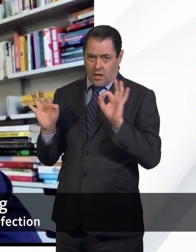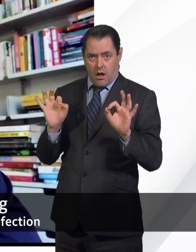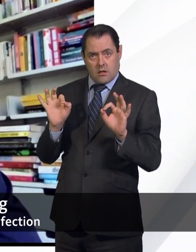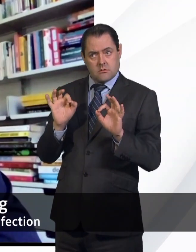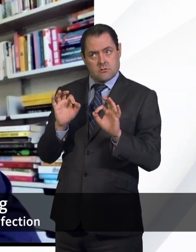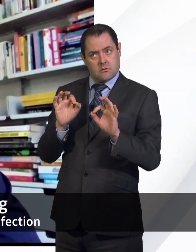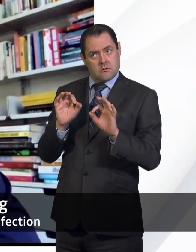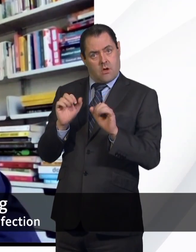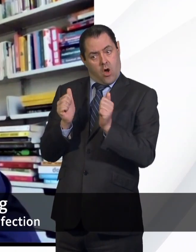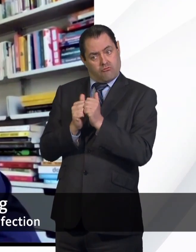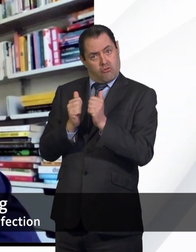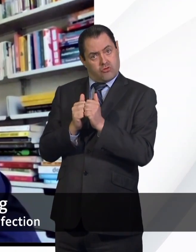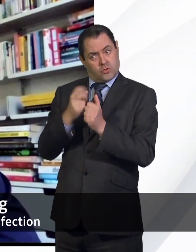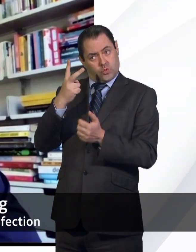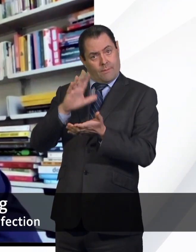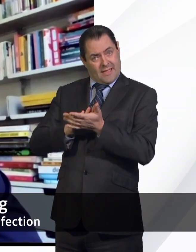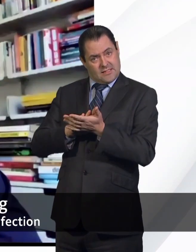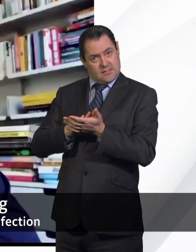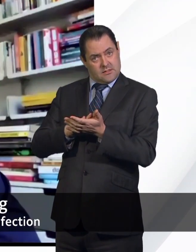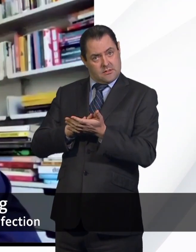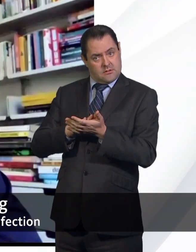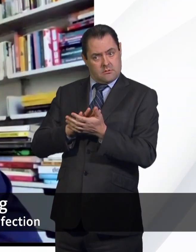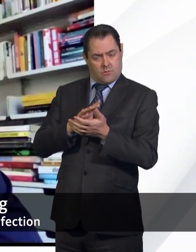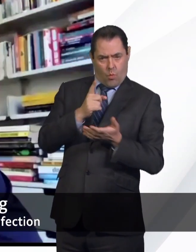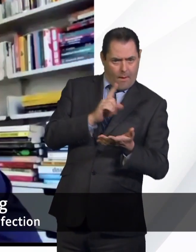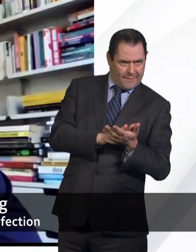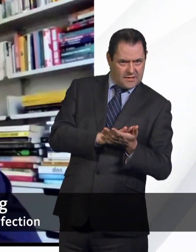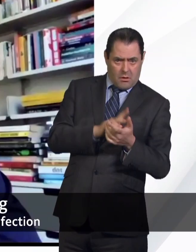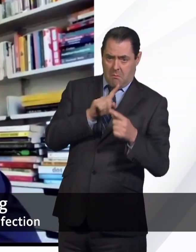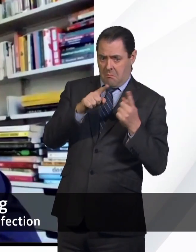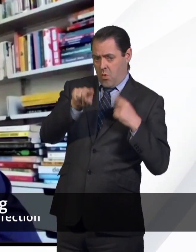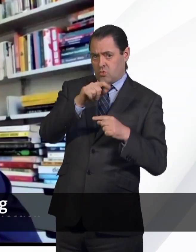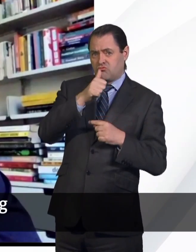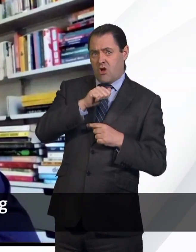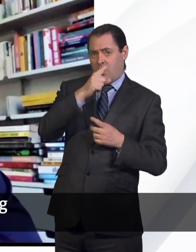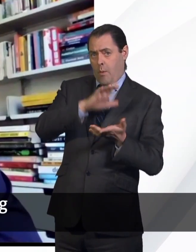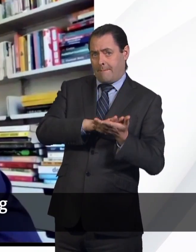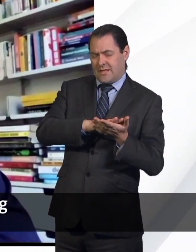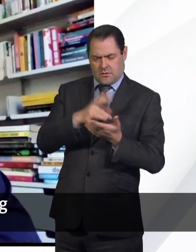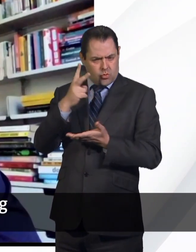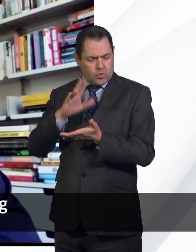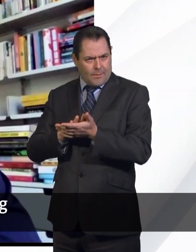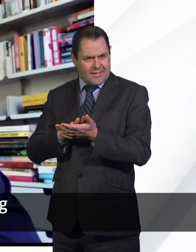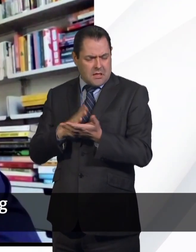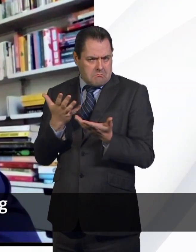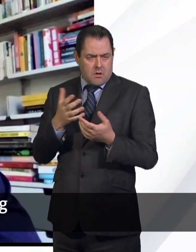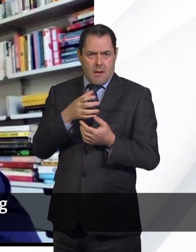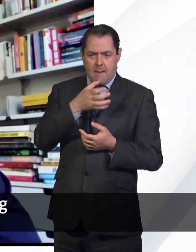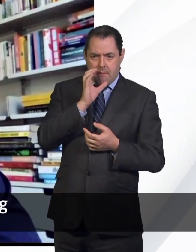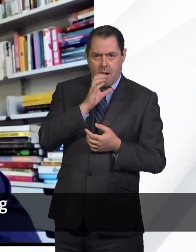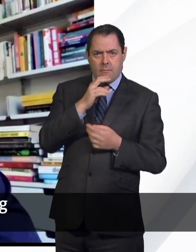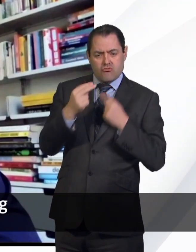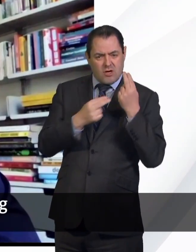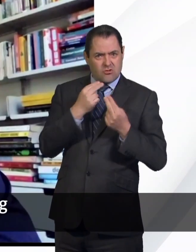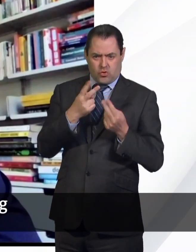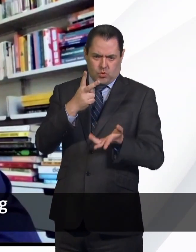social distance is 2 metres rather than 1 metre. Most businesses would much rather have 1 metre distance. Pubs and restaurants, many of them will be bussed at